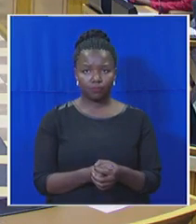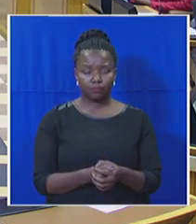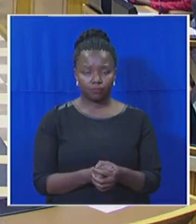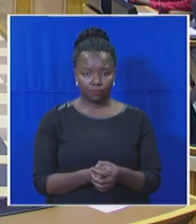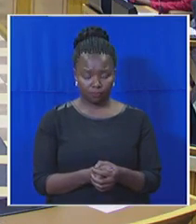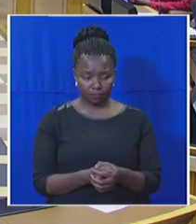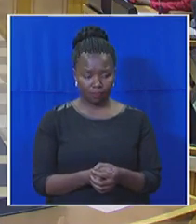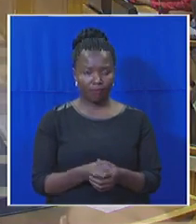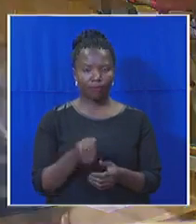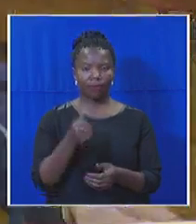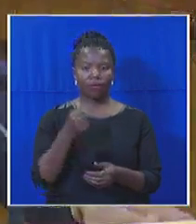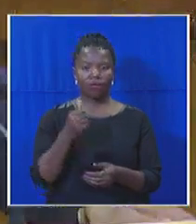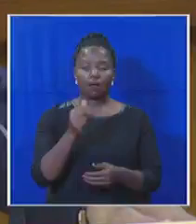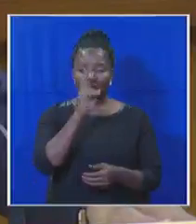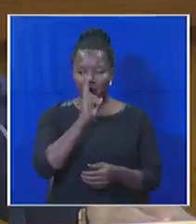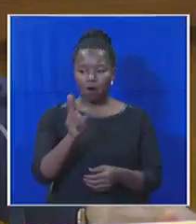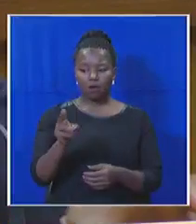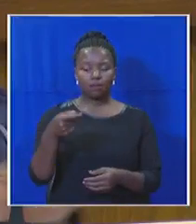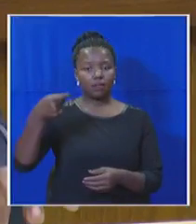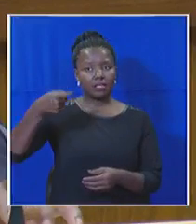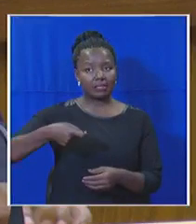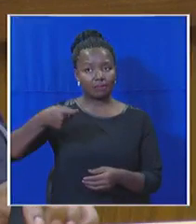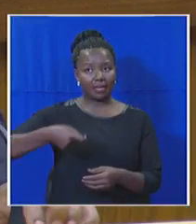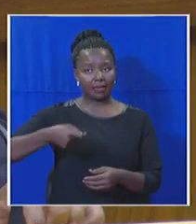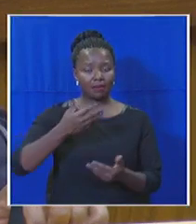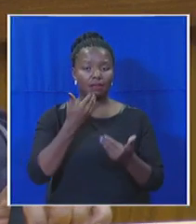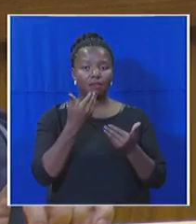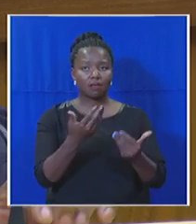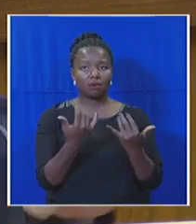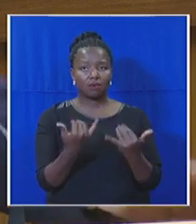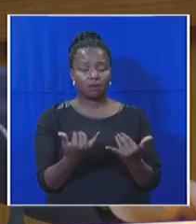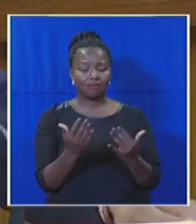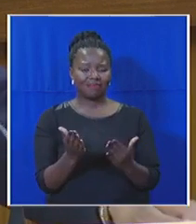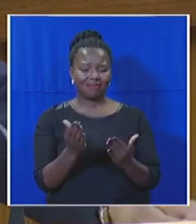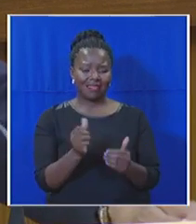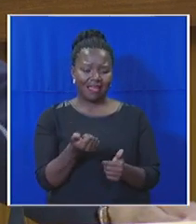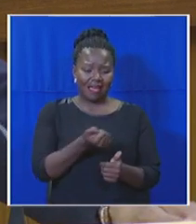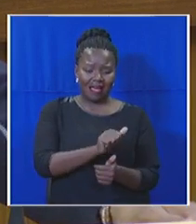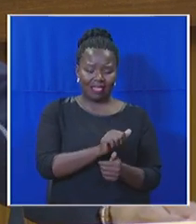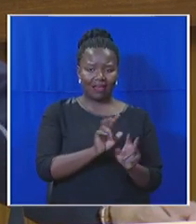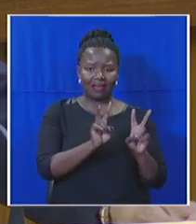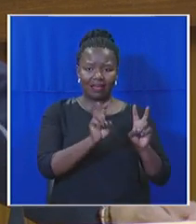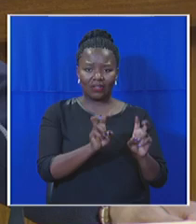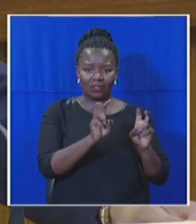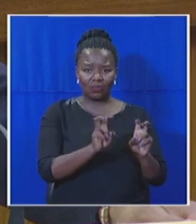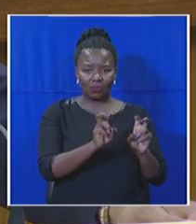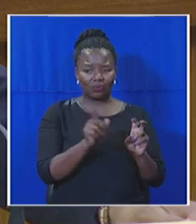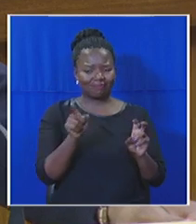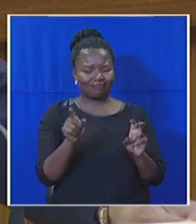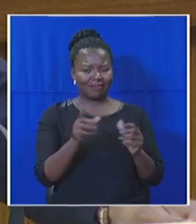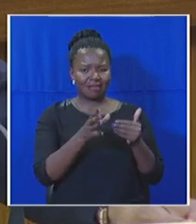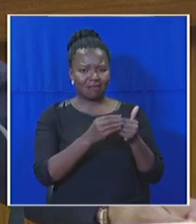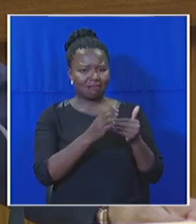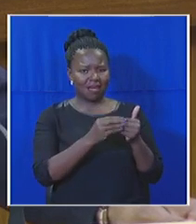Thank you, Honorable Speaker. I don't think I will go to other issues that the Honorable Member has